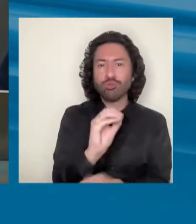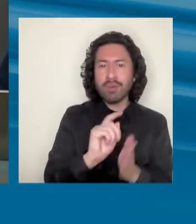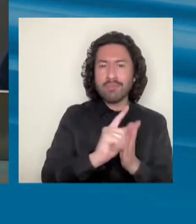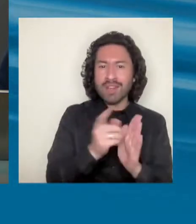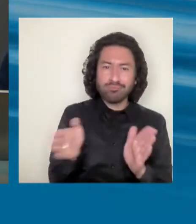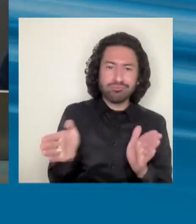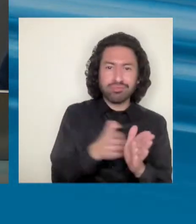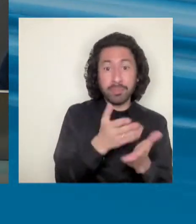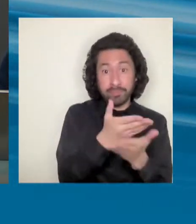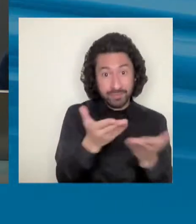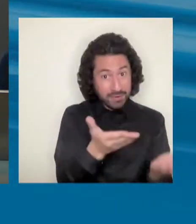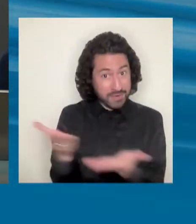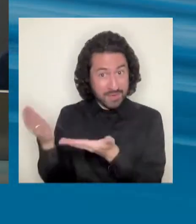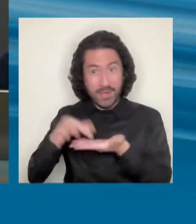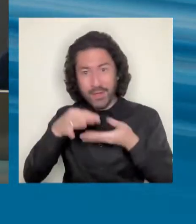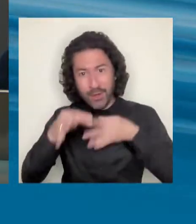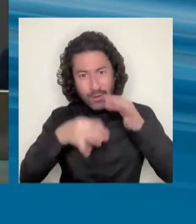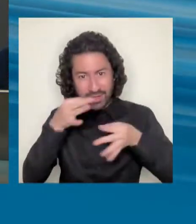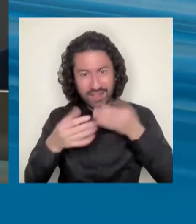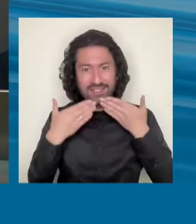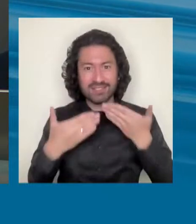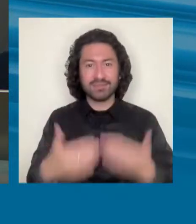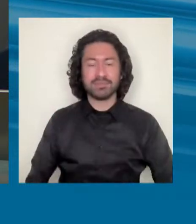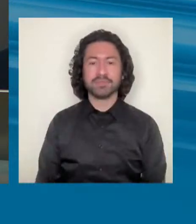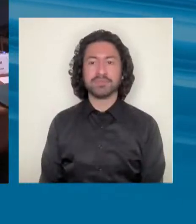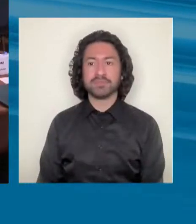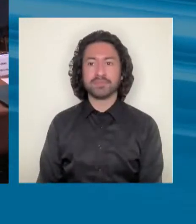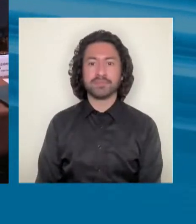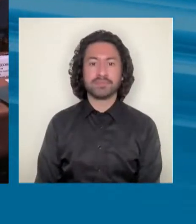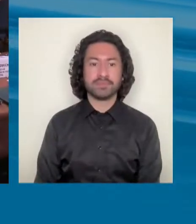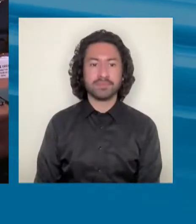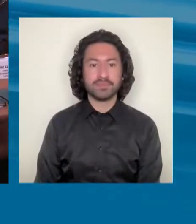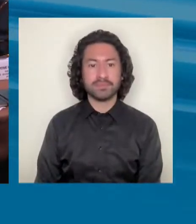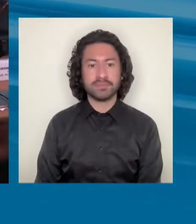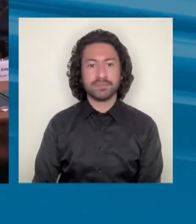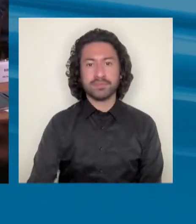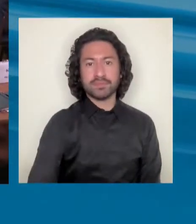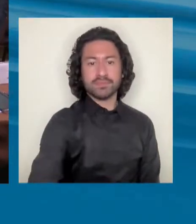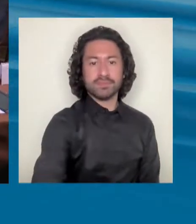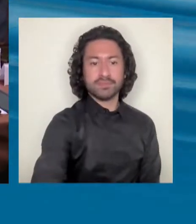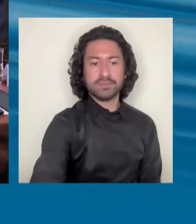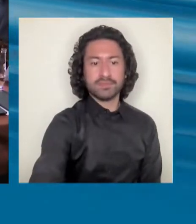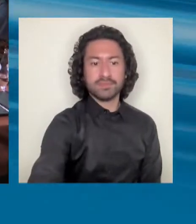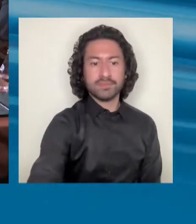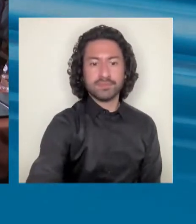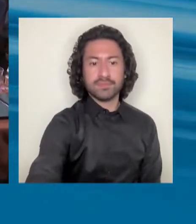You're all invited to attend a cocktail. Thank you very much. Have a wonderful day.